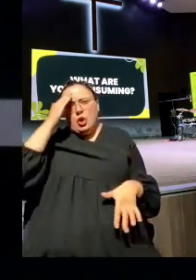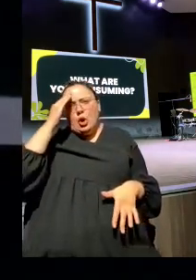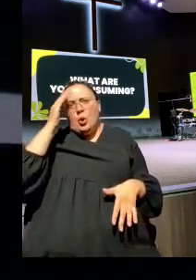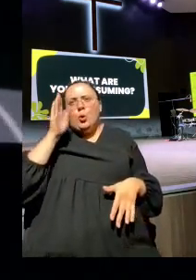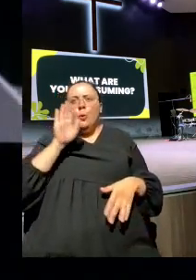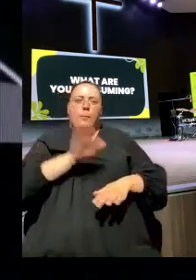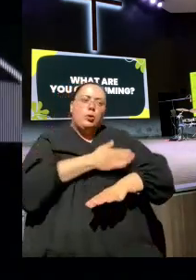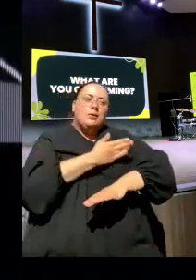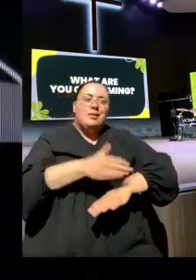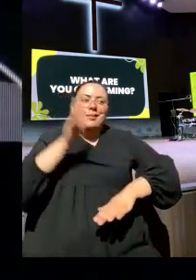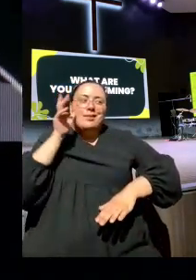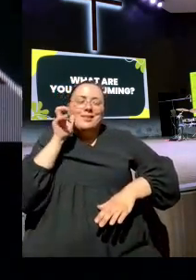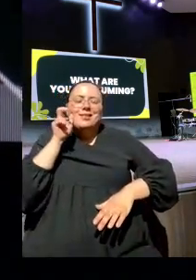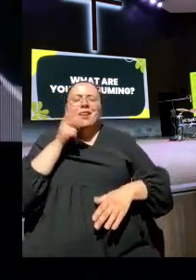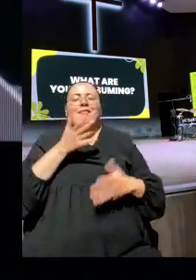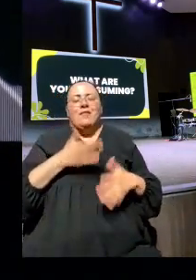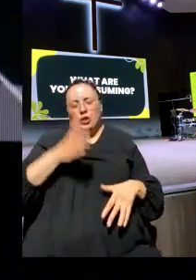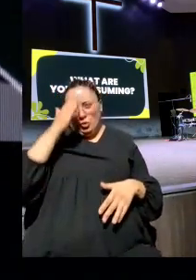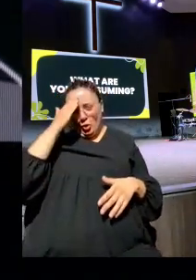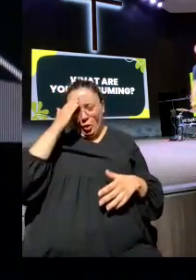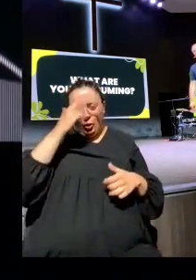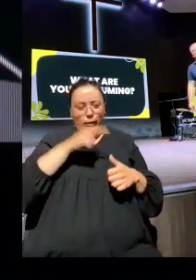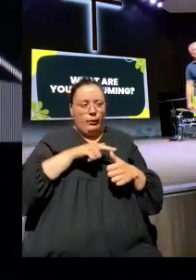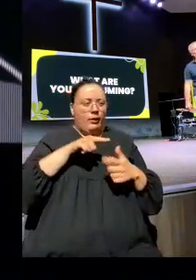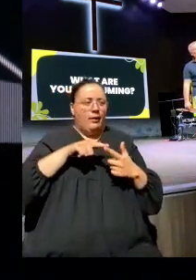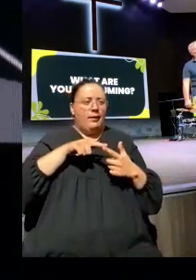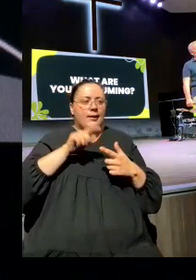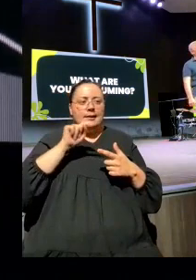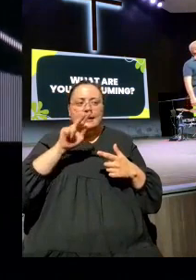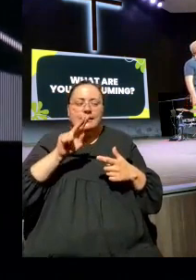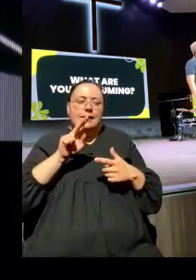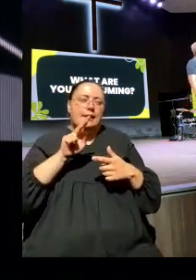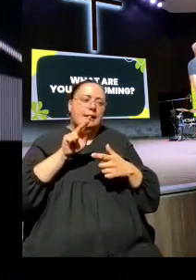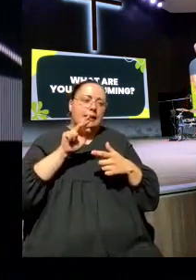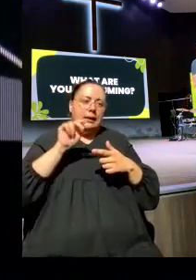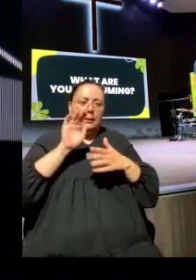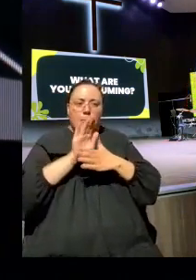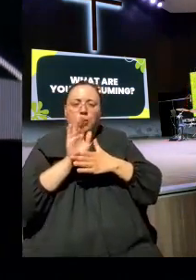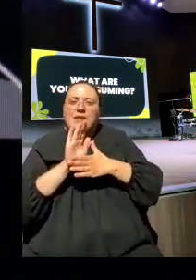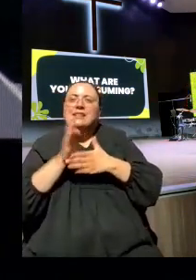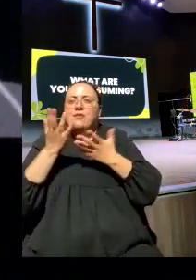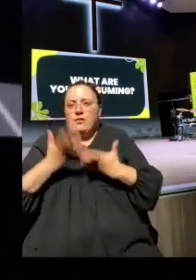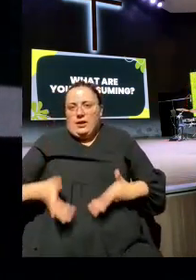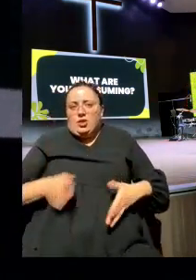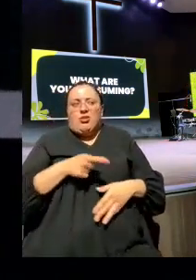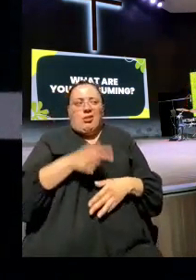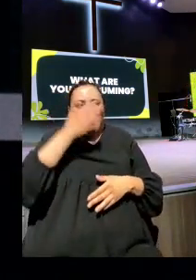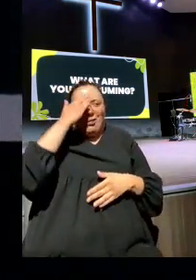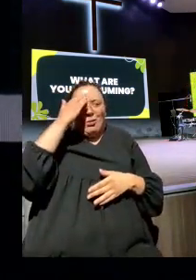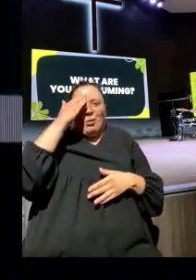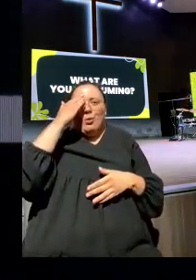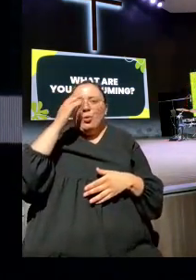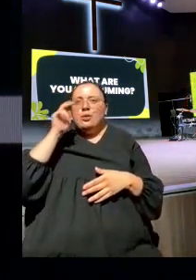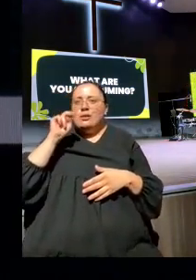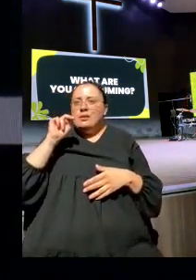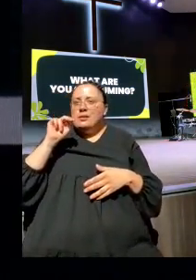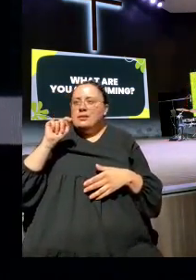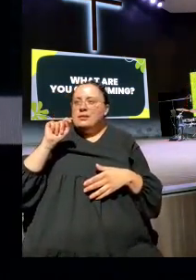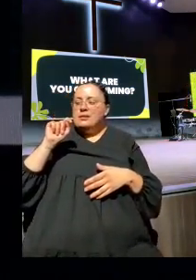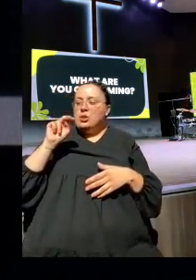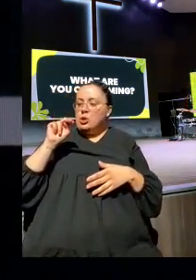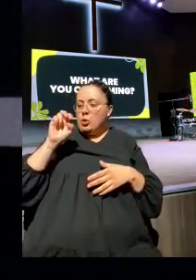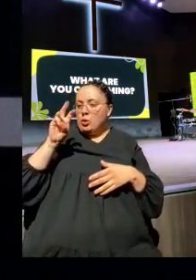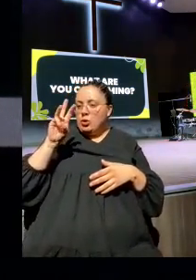know what sports figures or celebrities you like to talk about. Your kids know what news sources you bring in. Your kids know what you think about